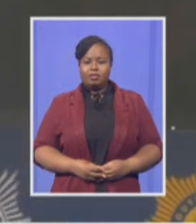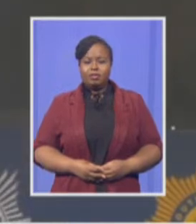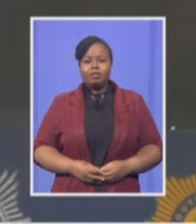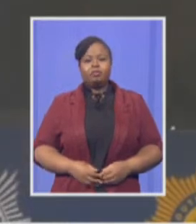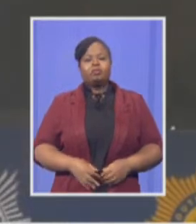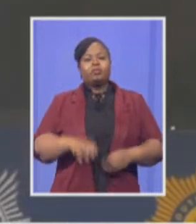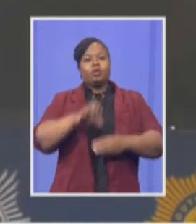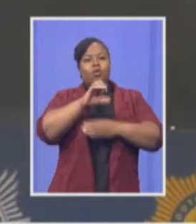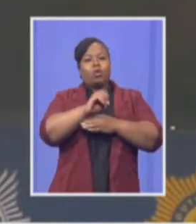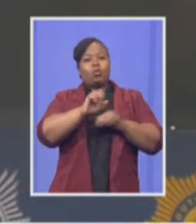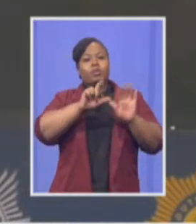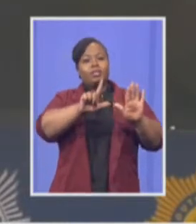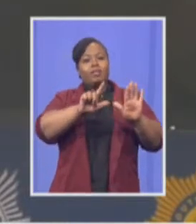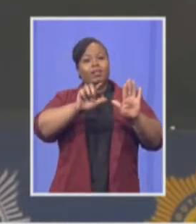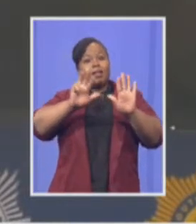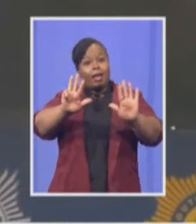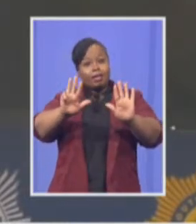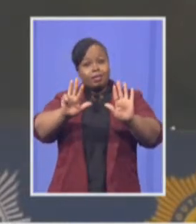079